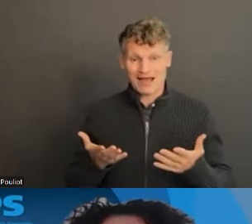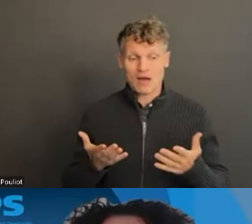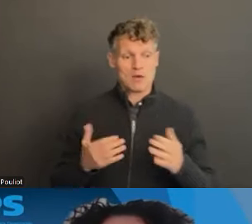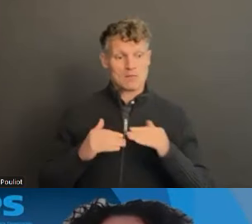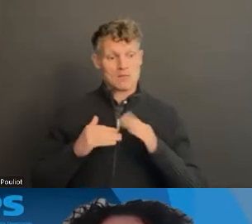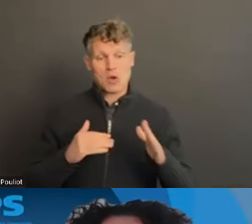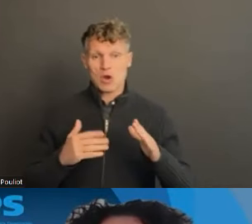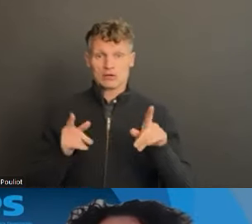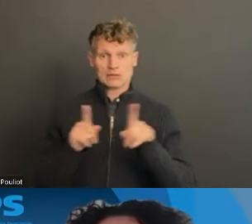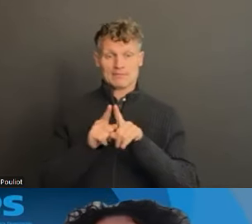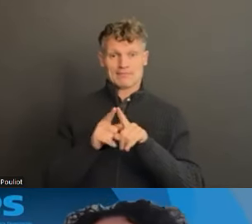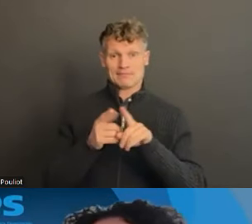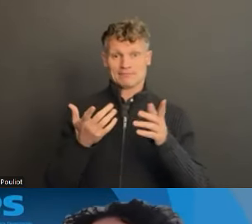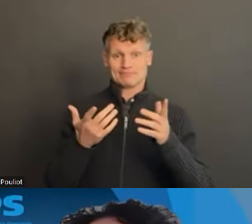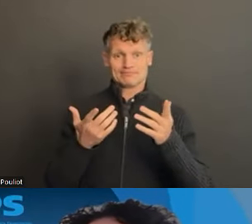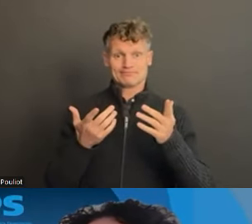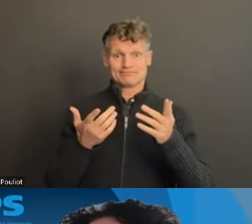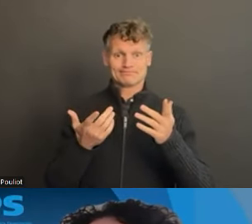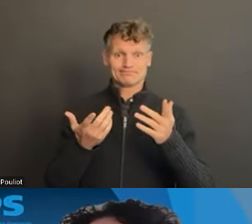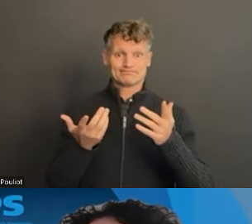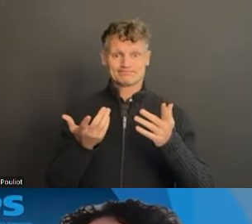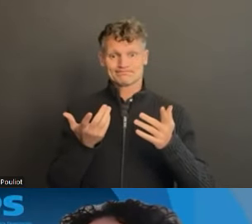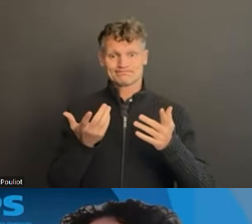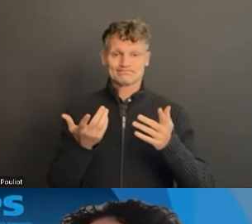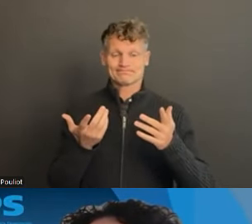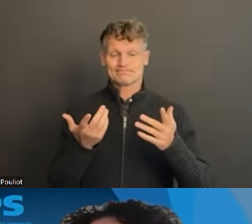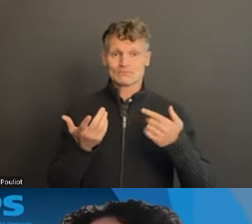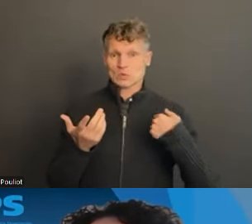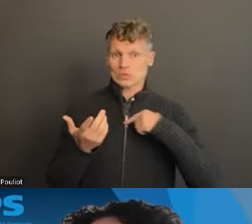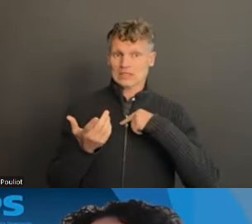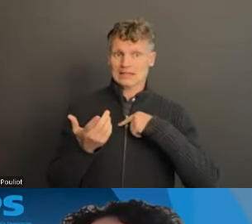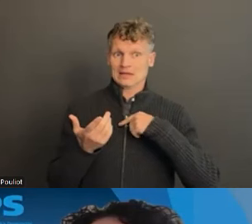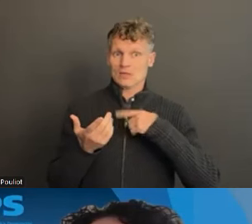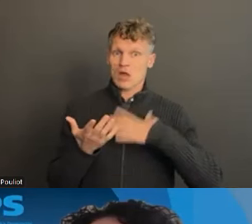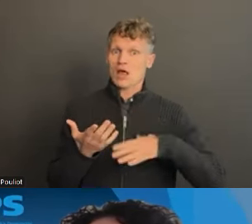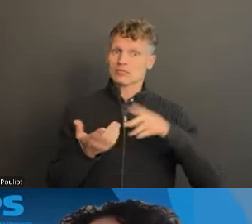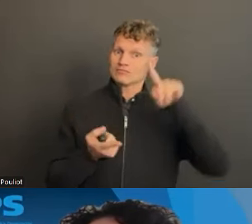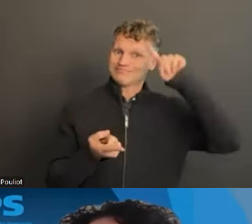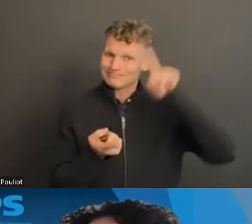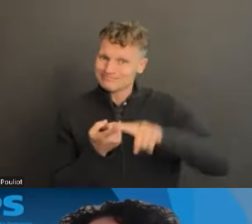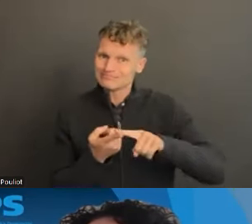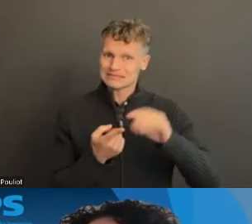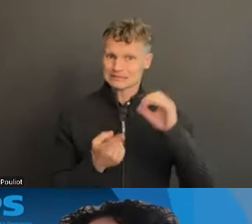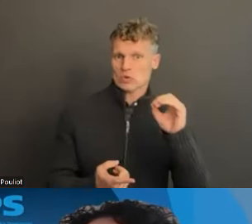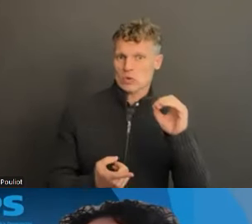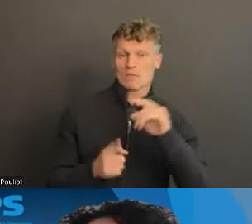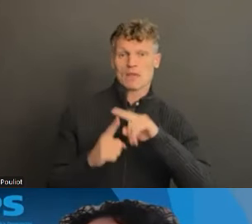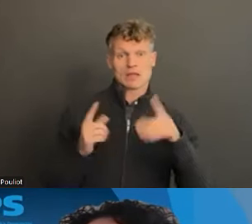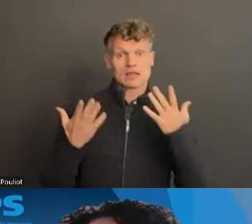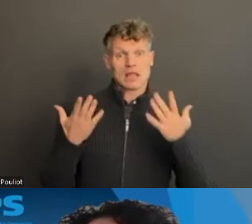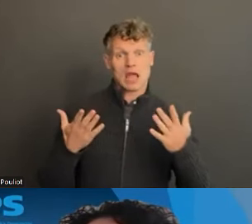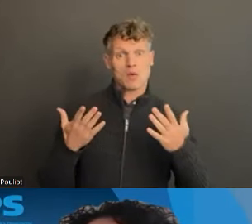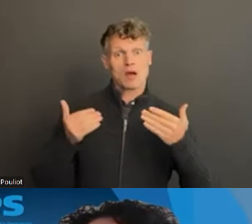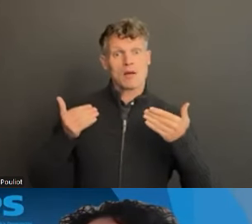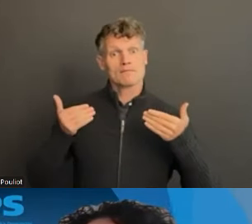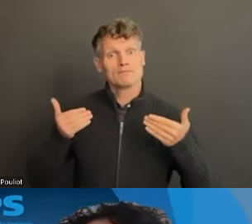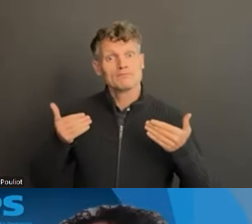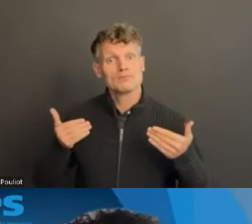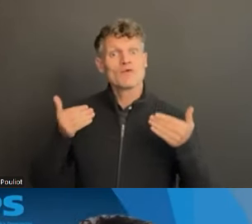Initiative, we are moving forward this group collaborations